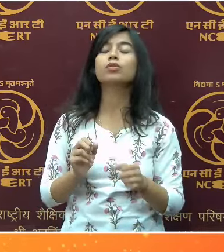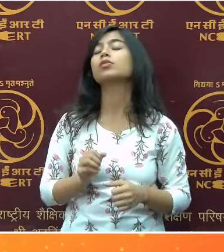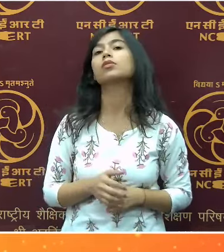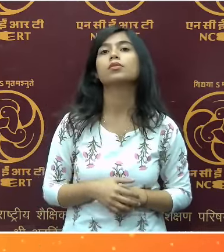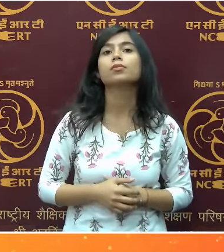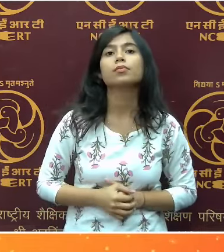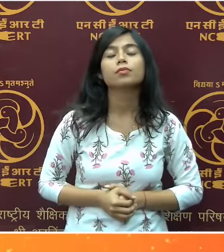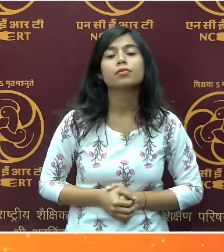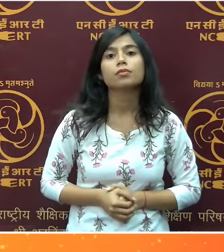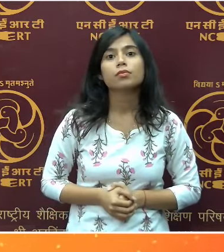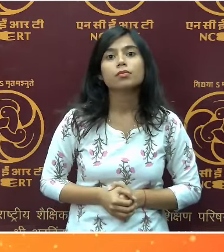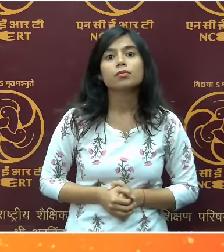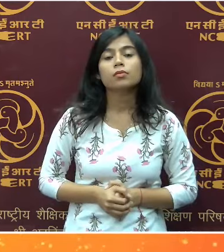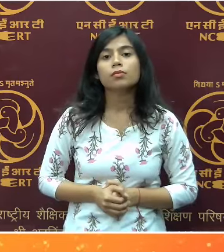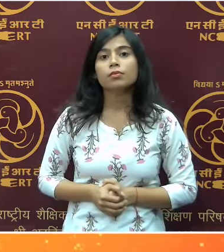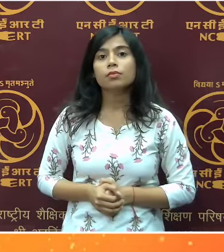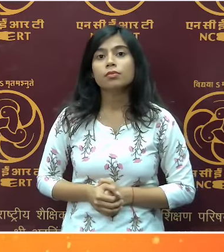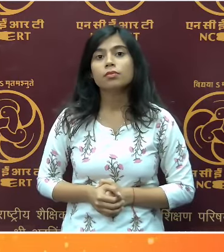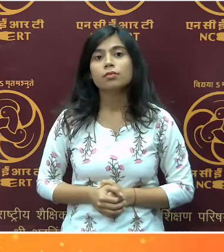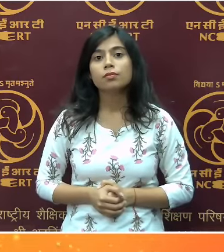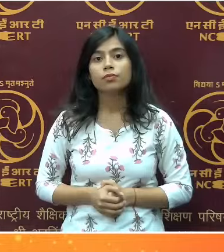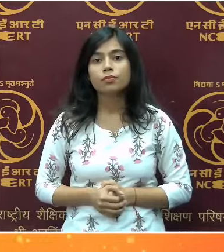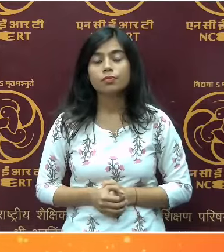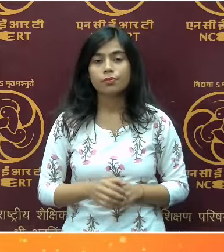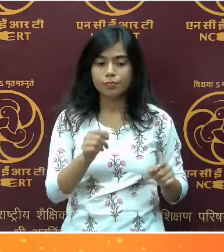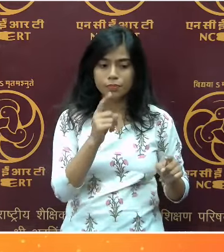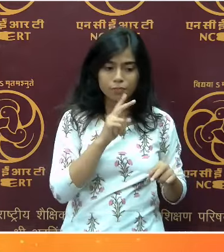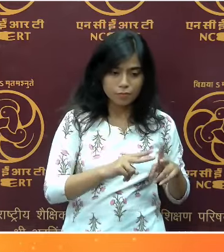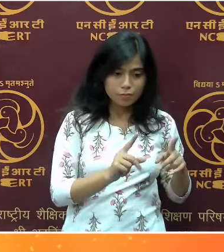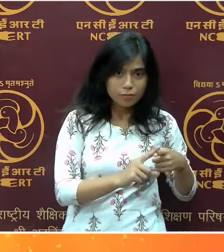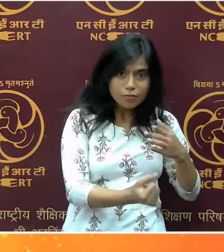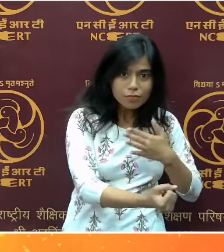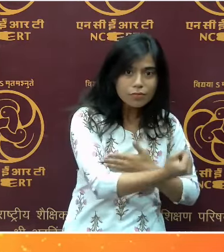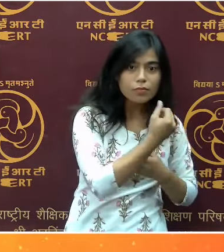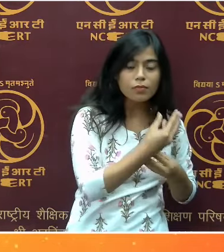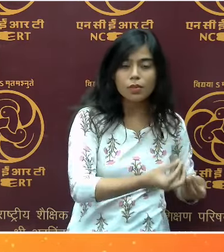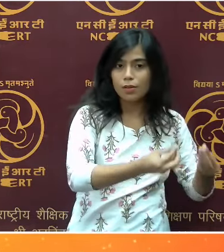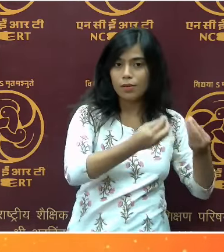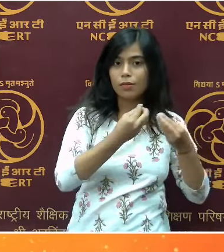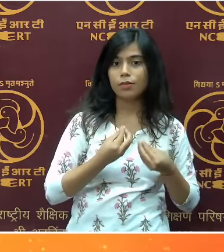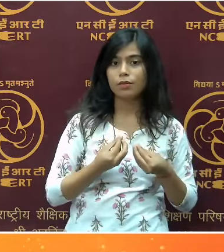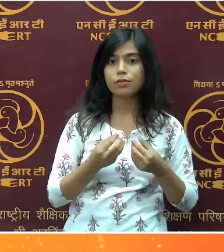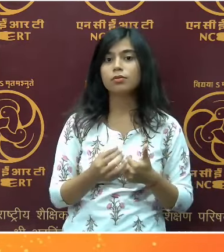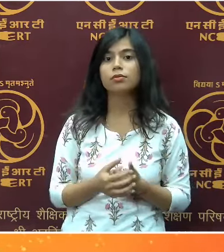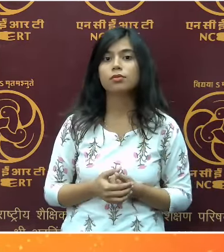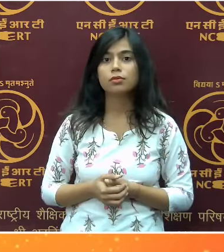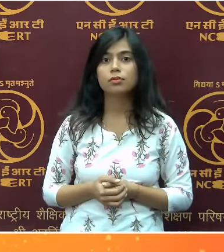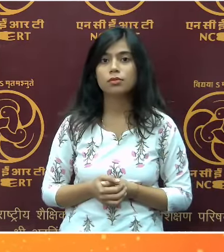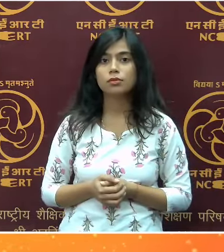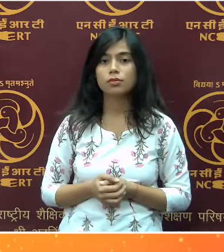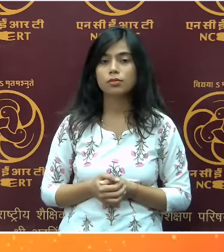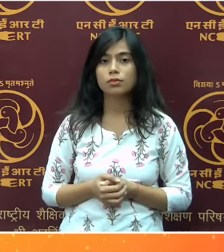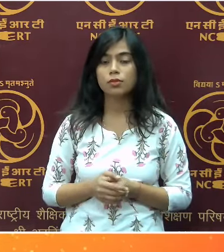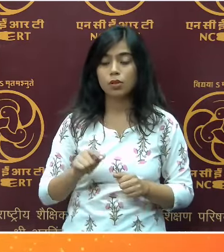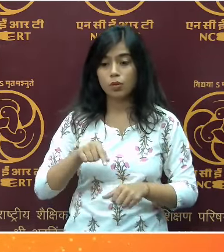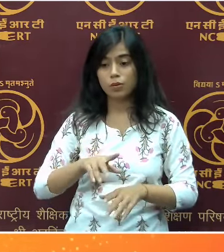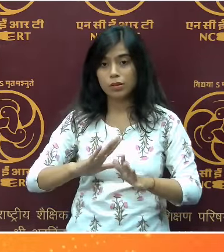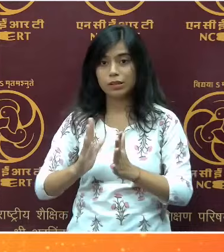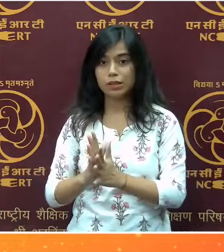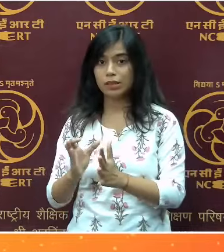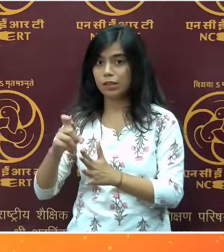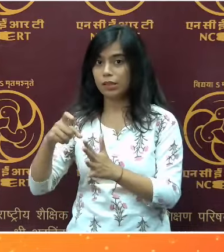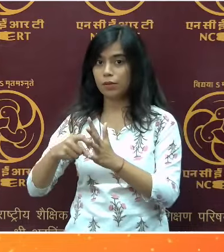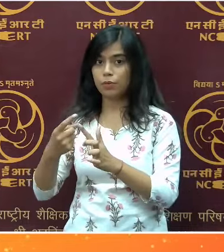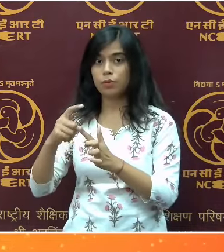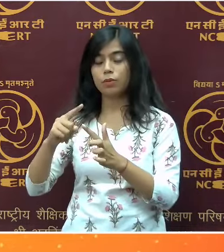to the battery. It gets energy from there. Again it will come in a circuit. In